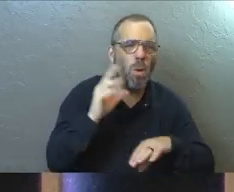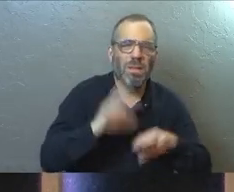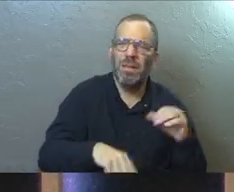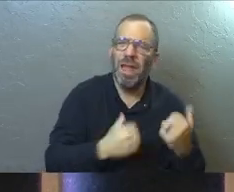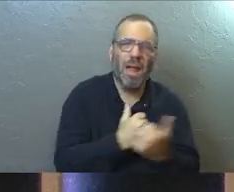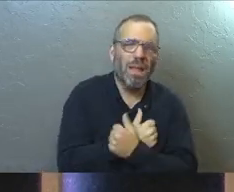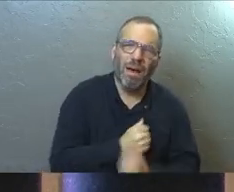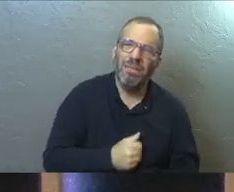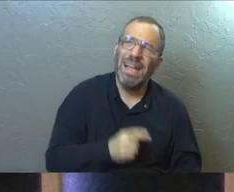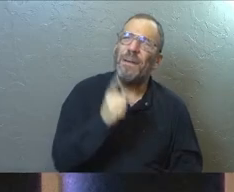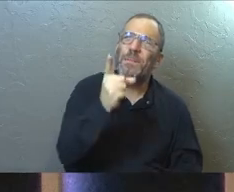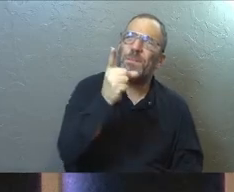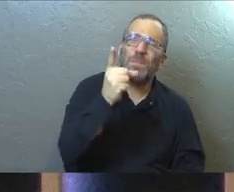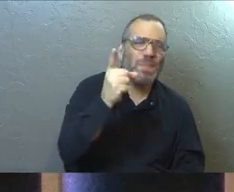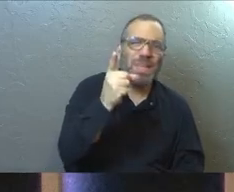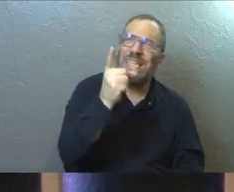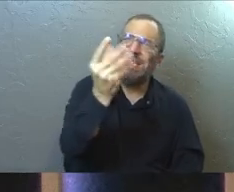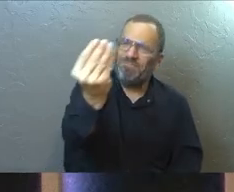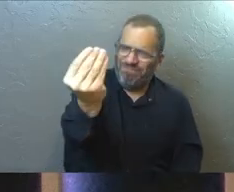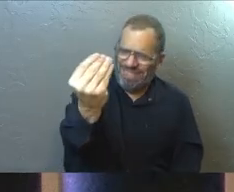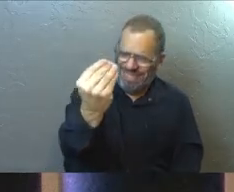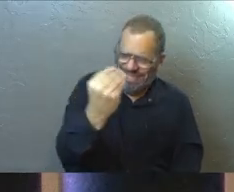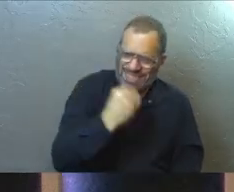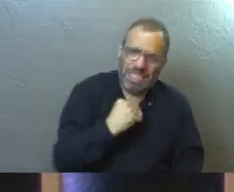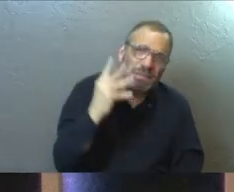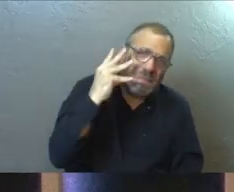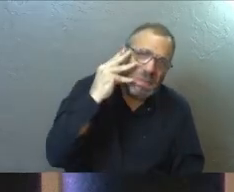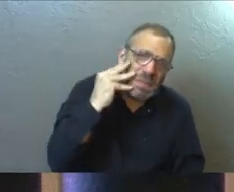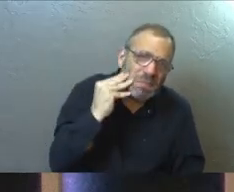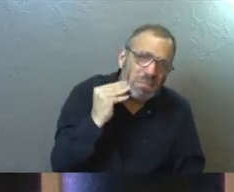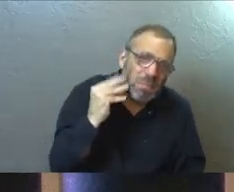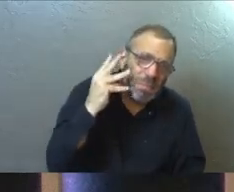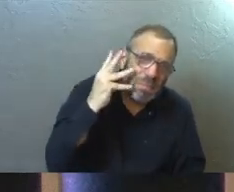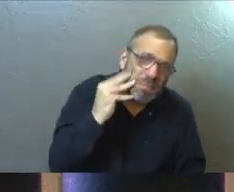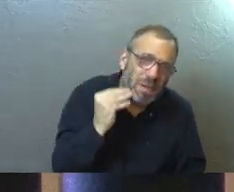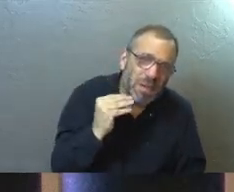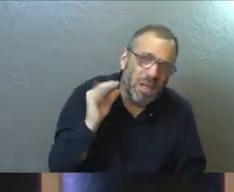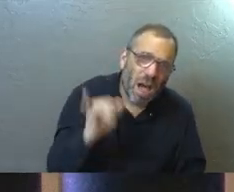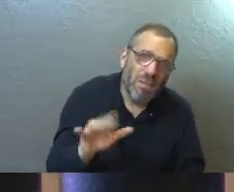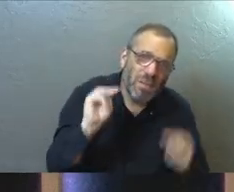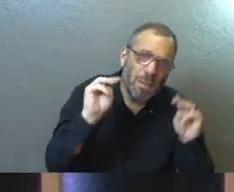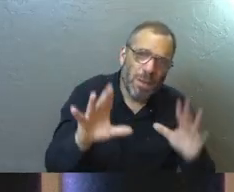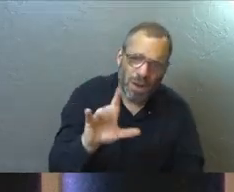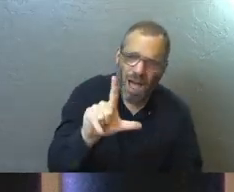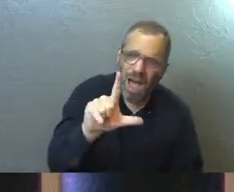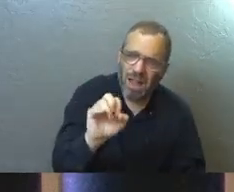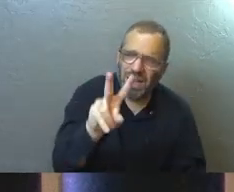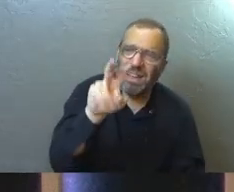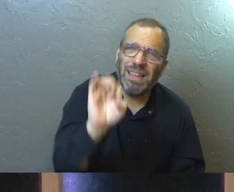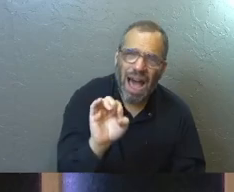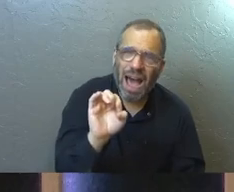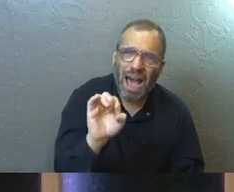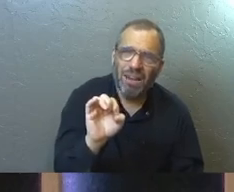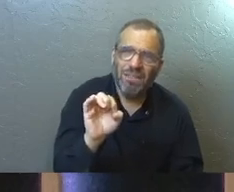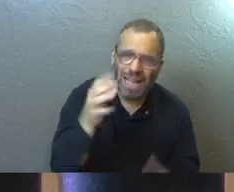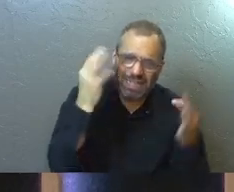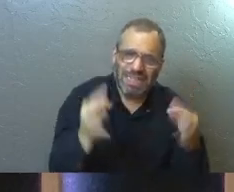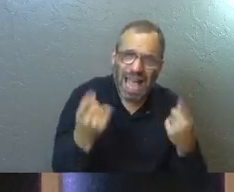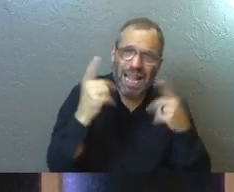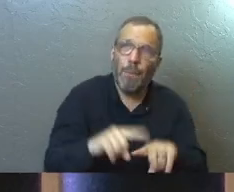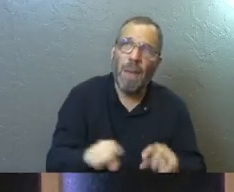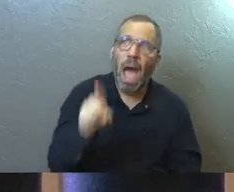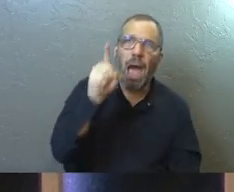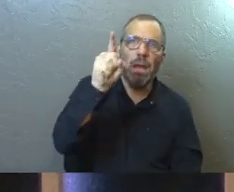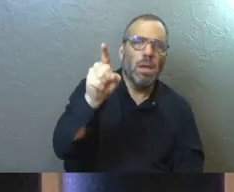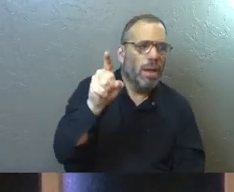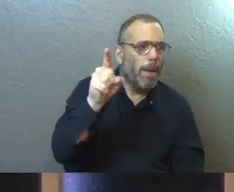love. I mean, he's given us a taste in our humanity of the miracle of love and choosing that can happen, but